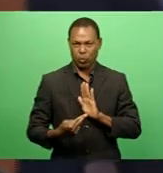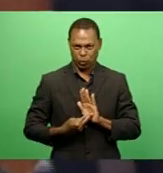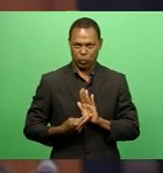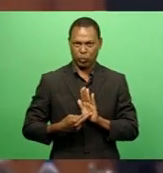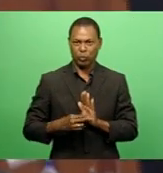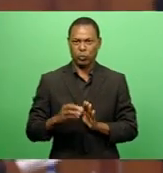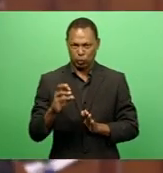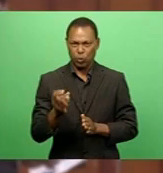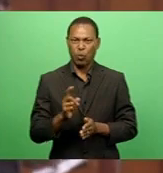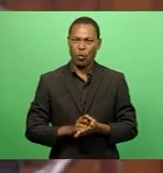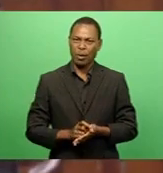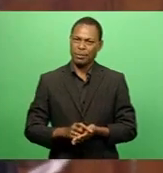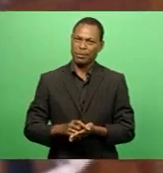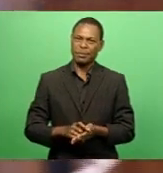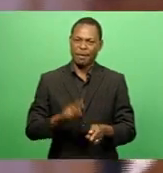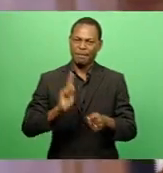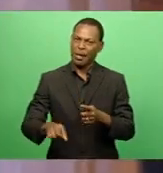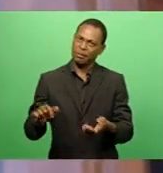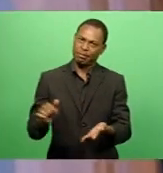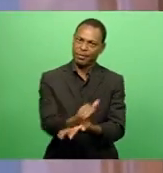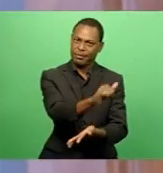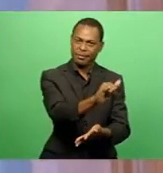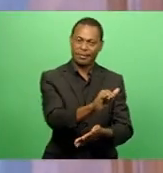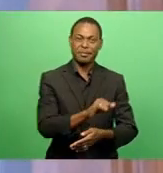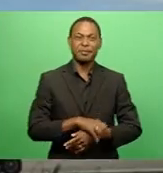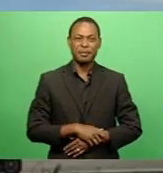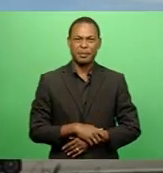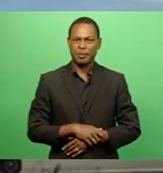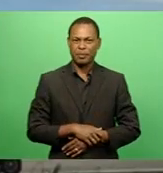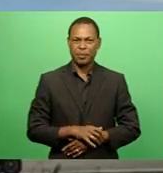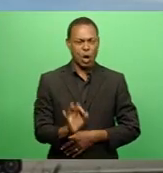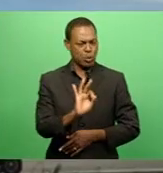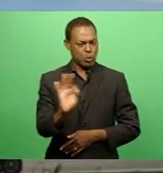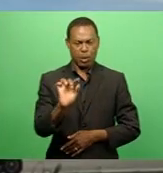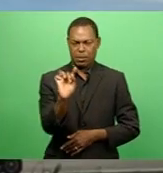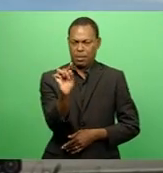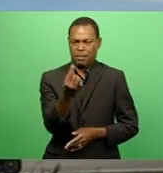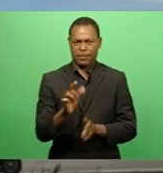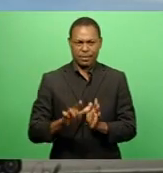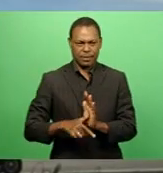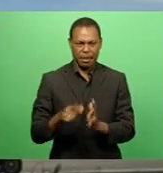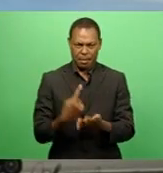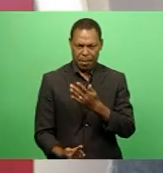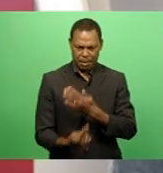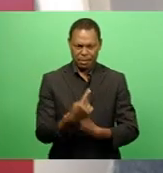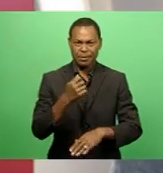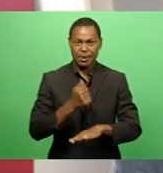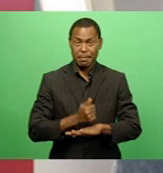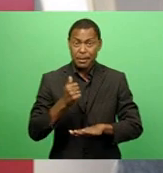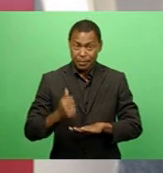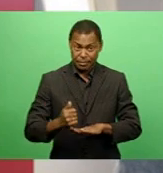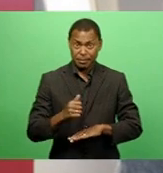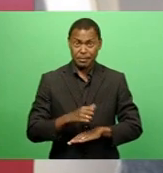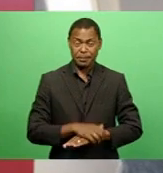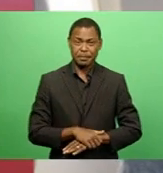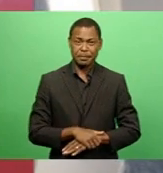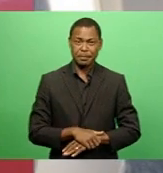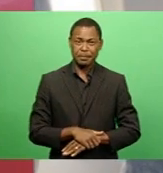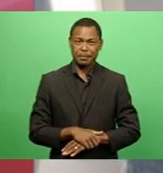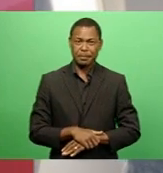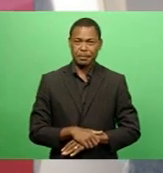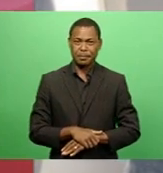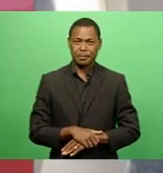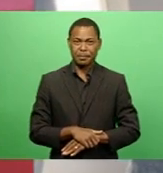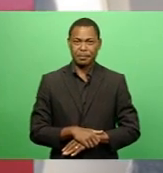deportation. He adds this was not the first deportation undertaken by the government.